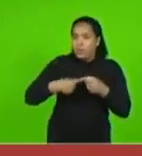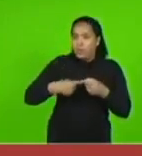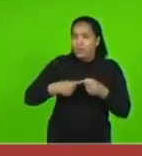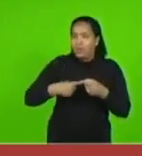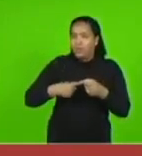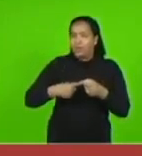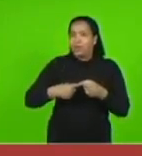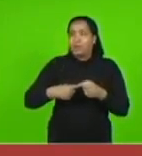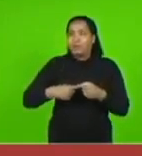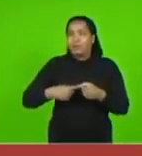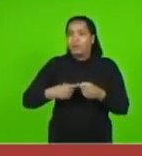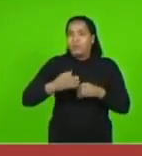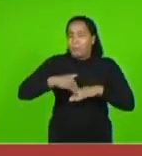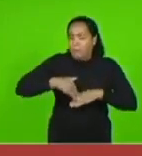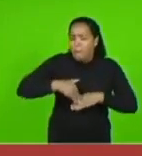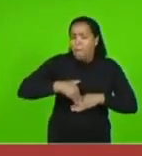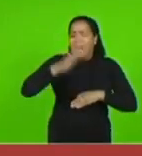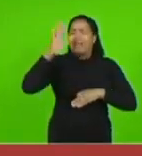it was a